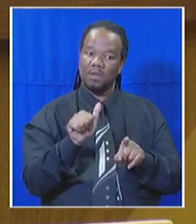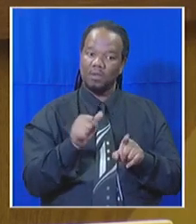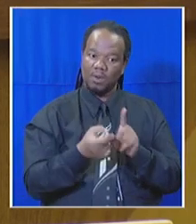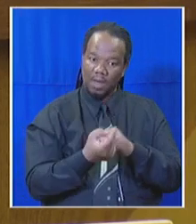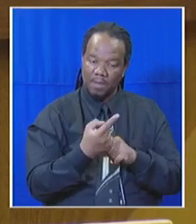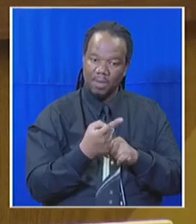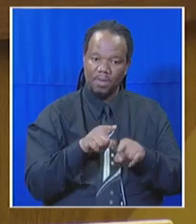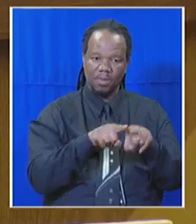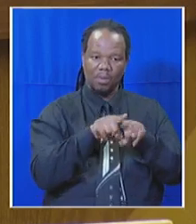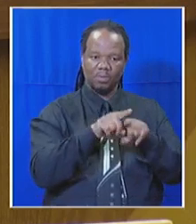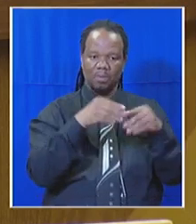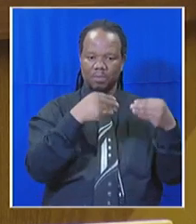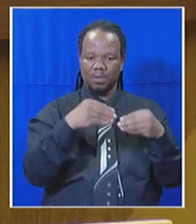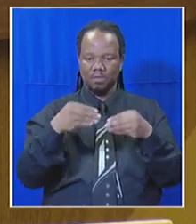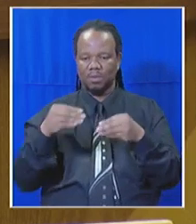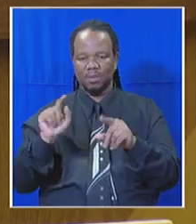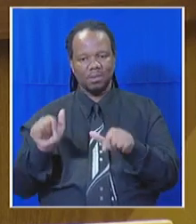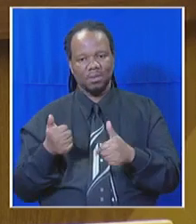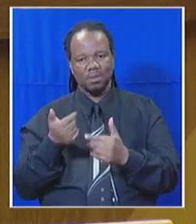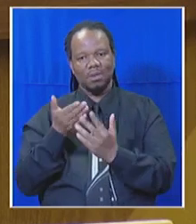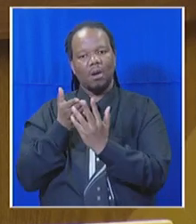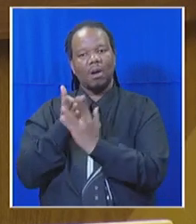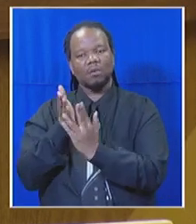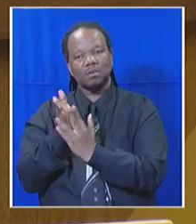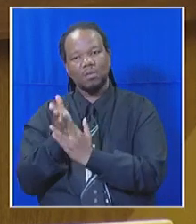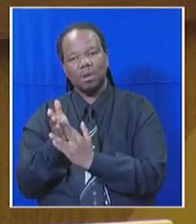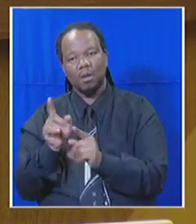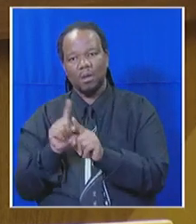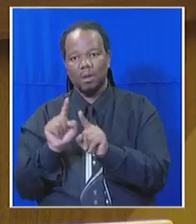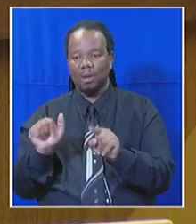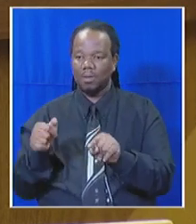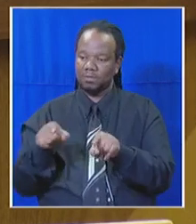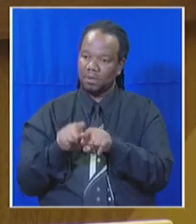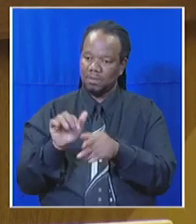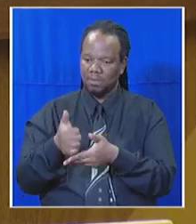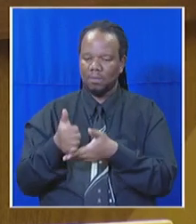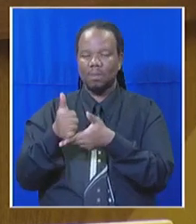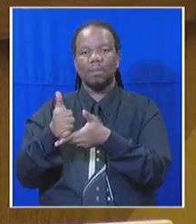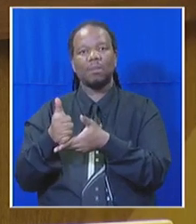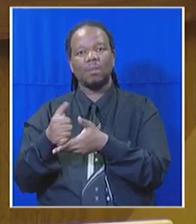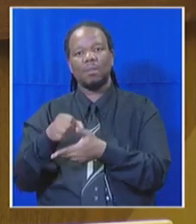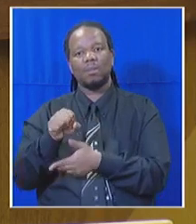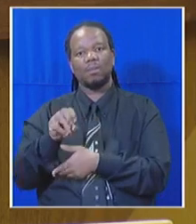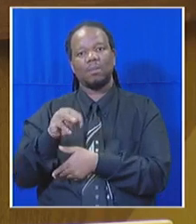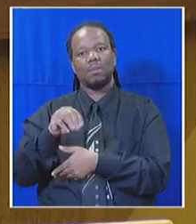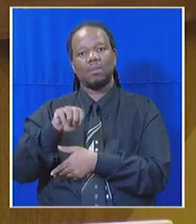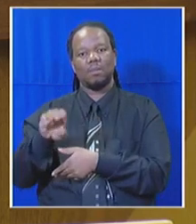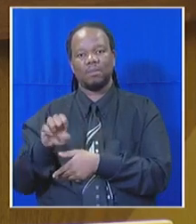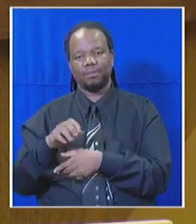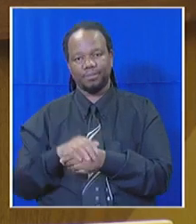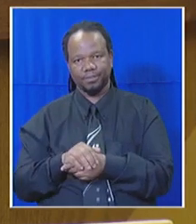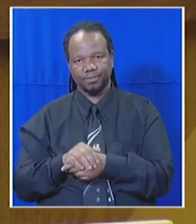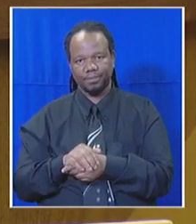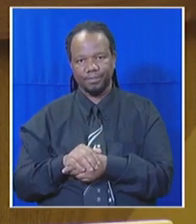is fair and it's accessible and it's make business sense to the small and medium players. What we